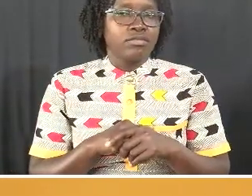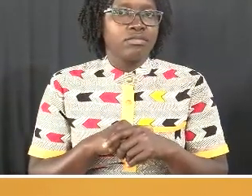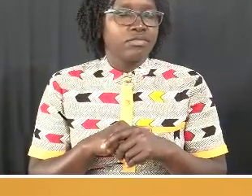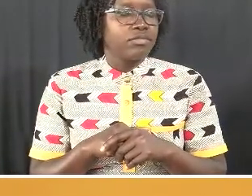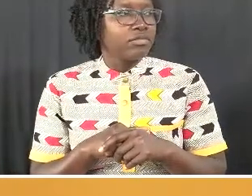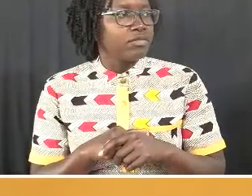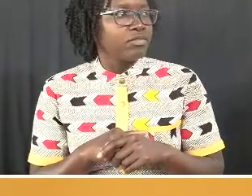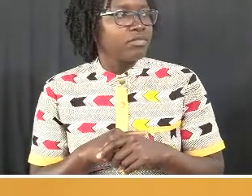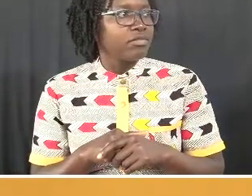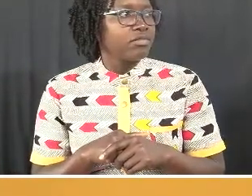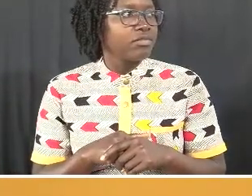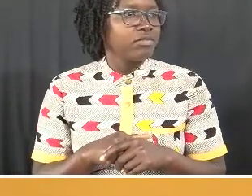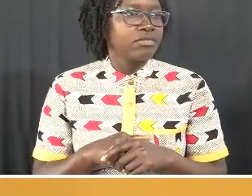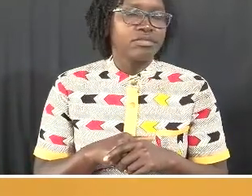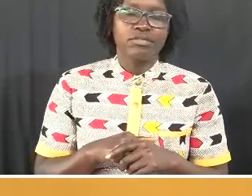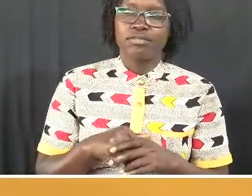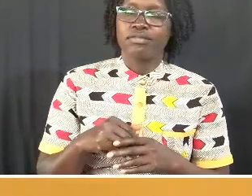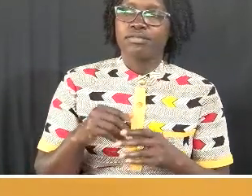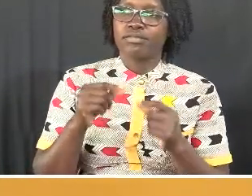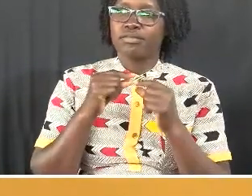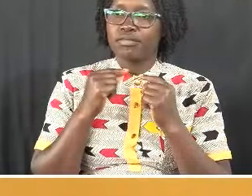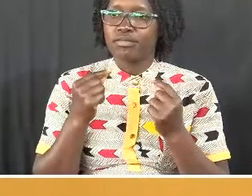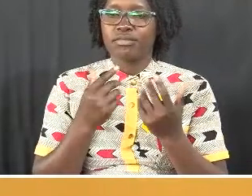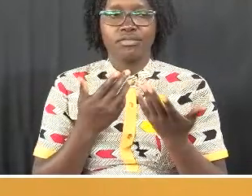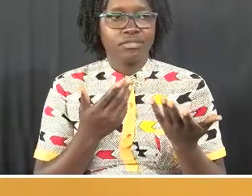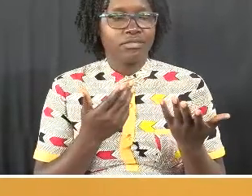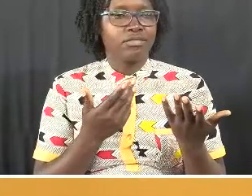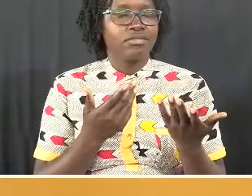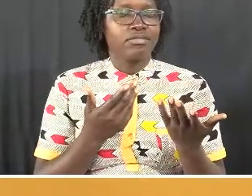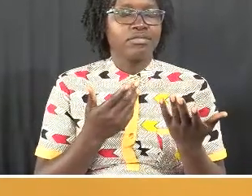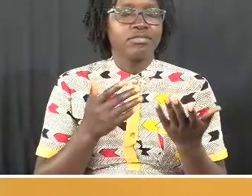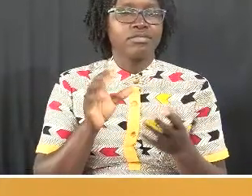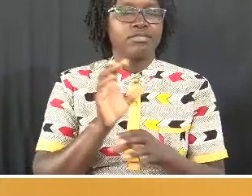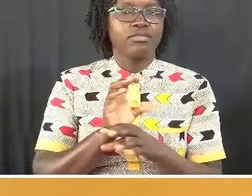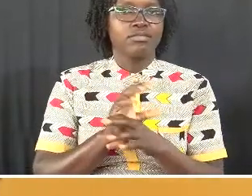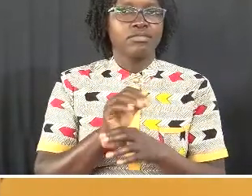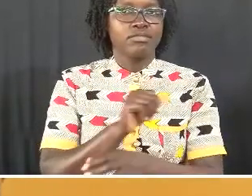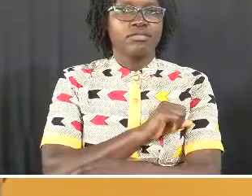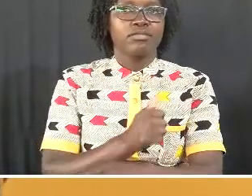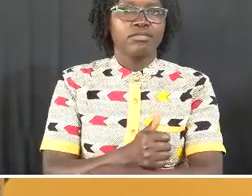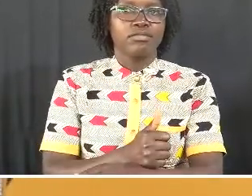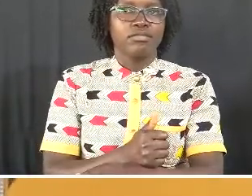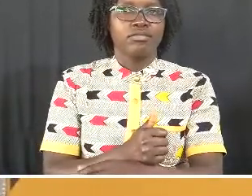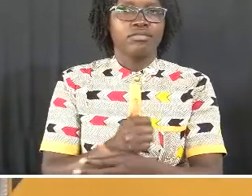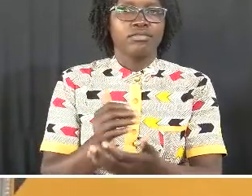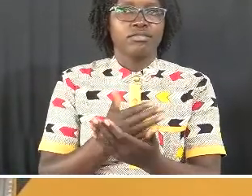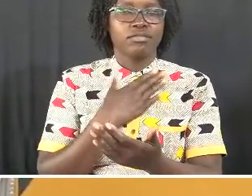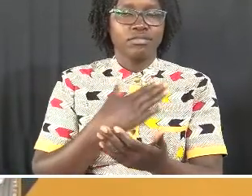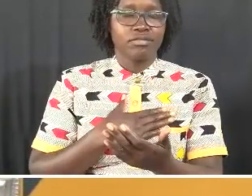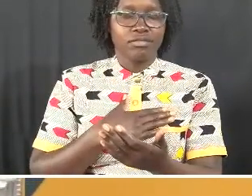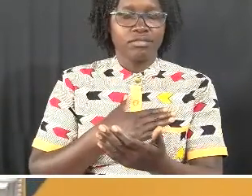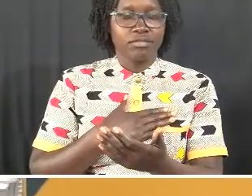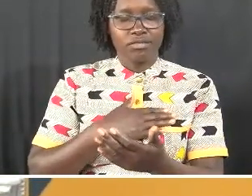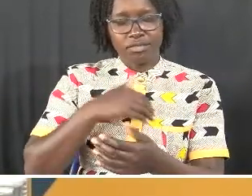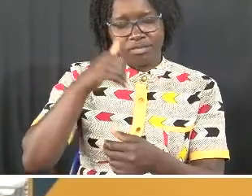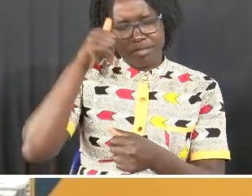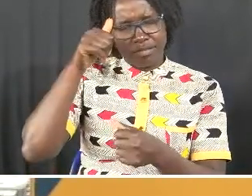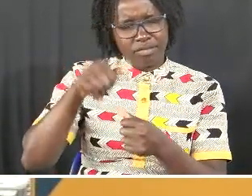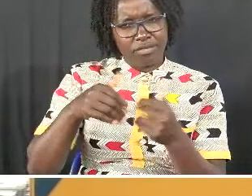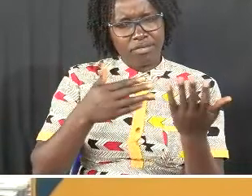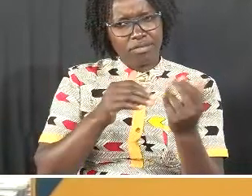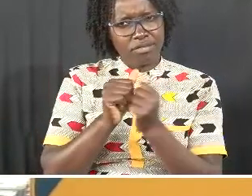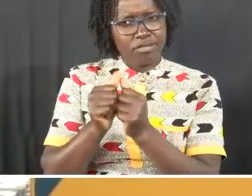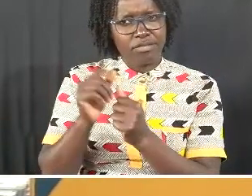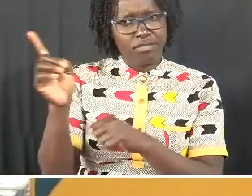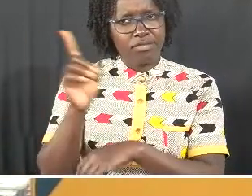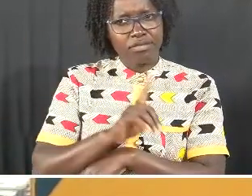We were church employees, pastors basically, and other church employees, and some committee members in that hotel together. So one day